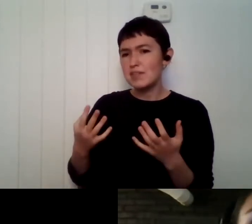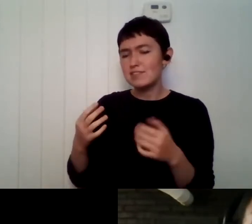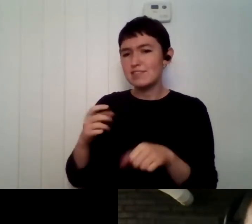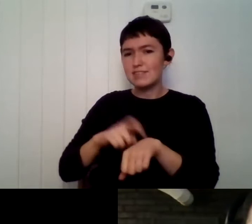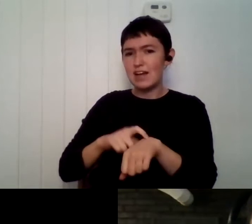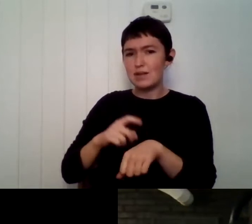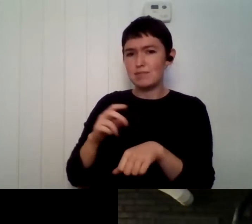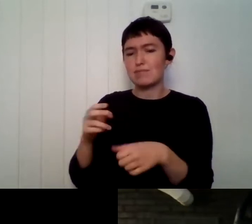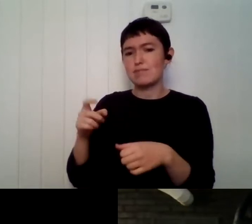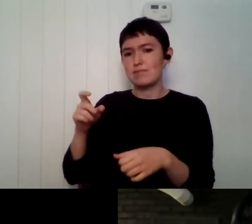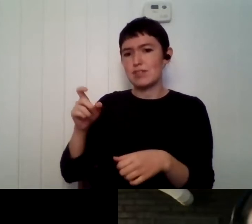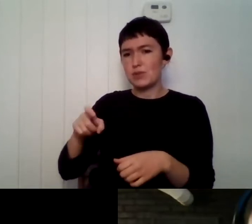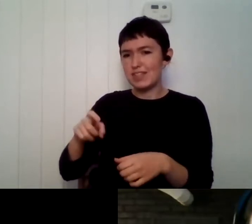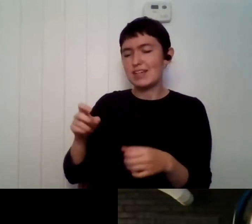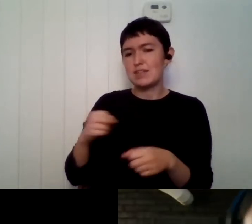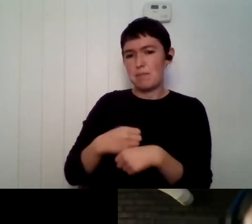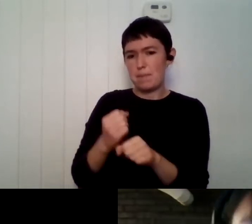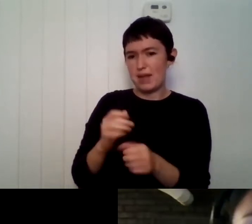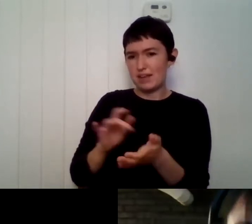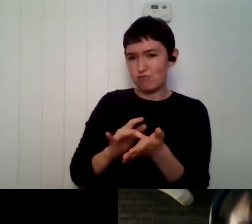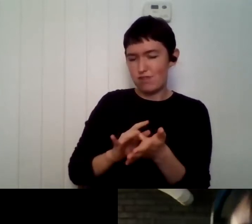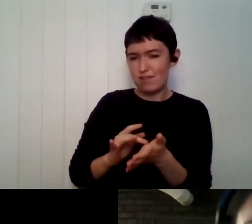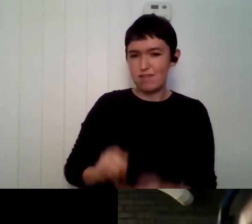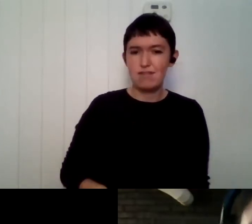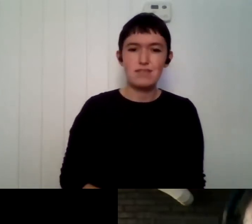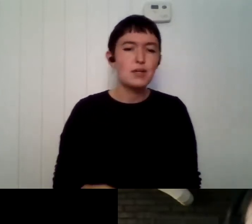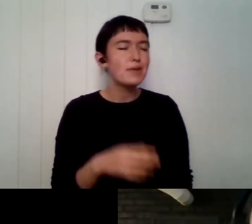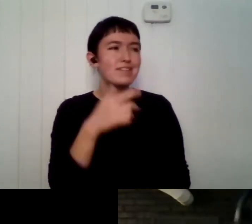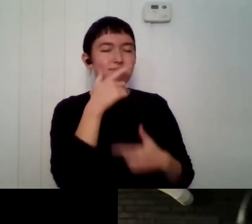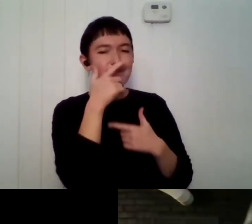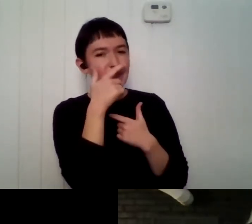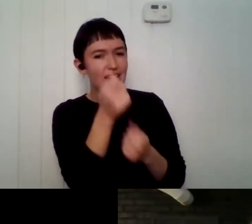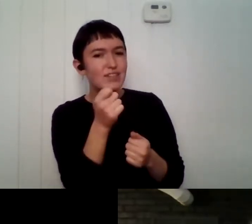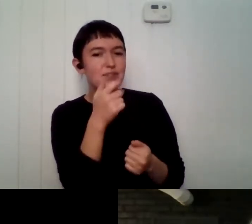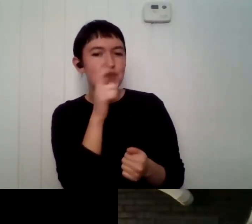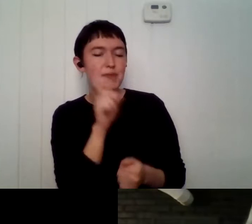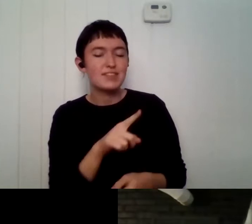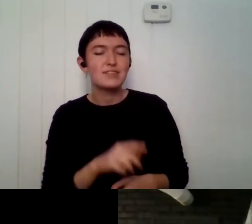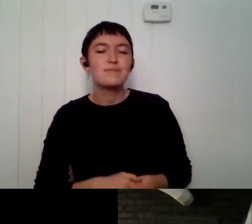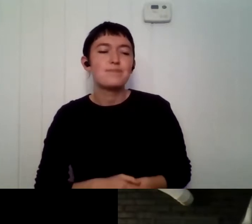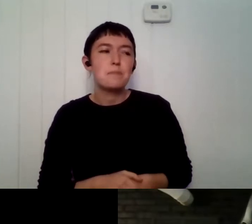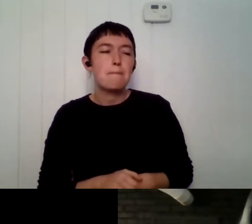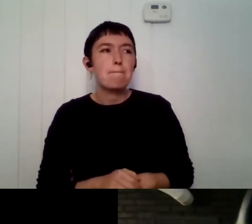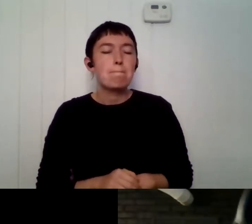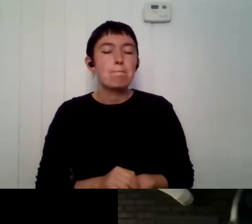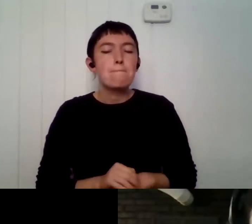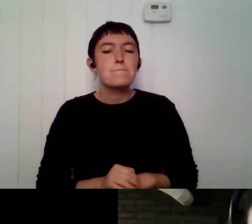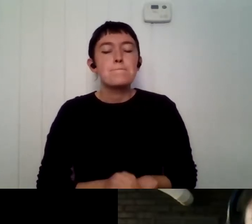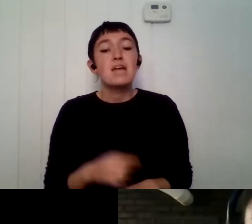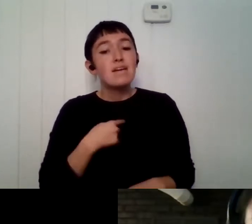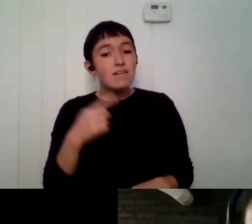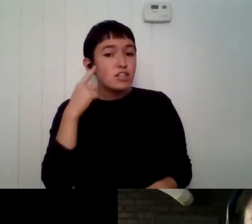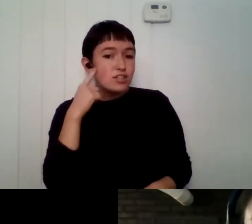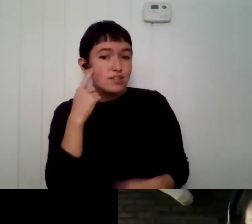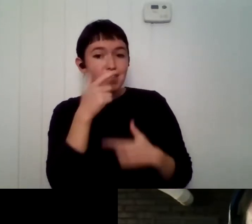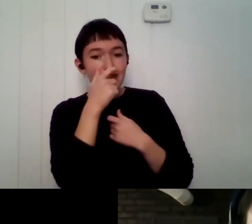the fastest? That's a very interesting, like, hypothetical question. I have heard really interesting stories about